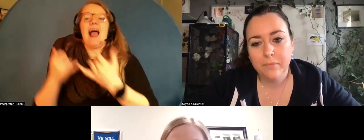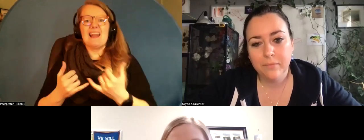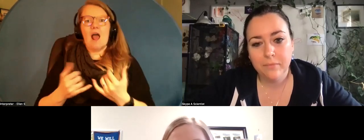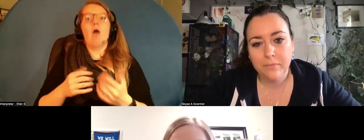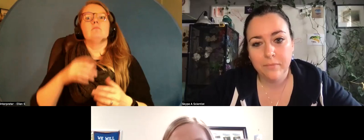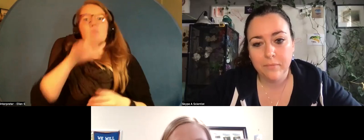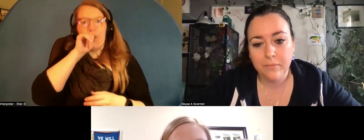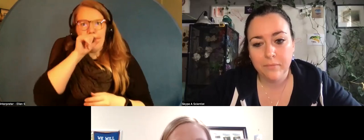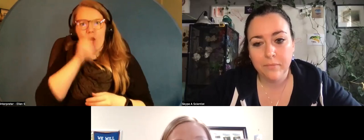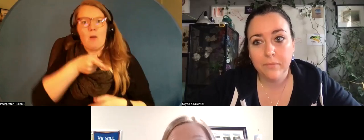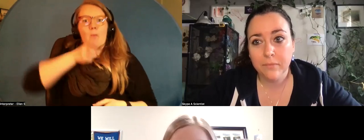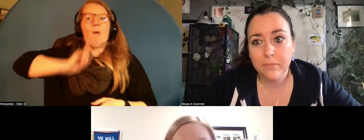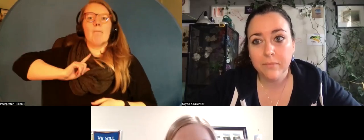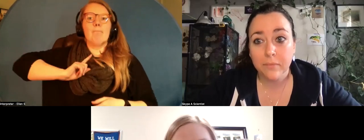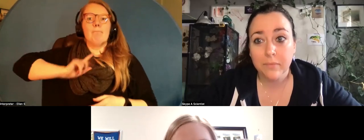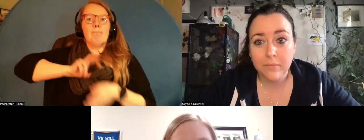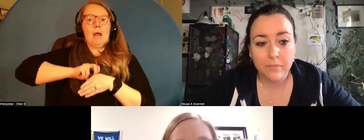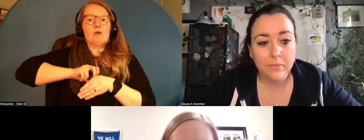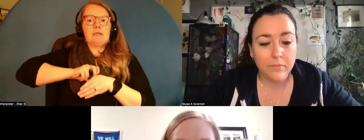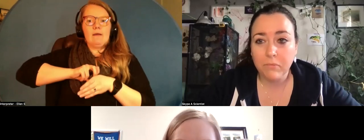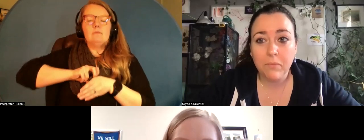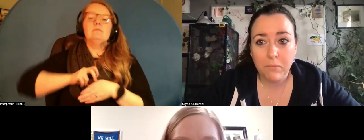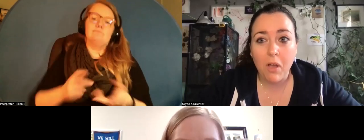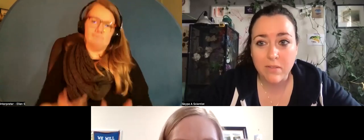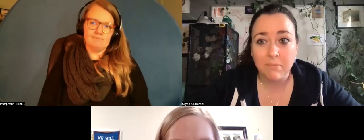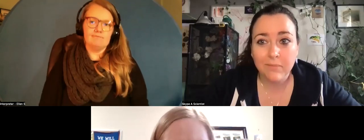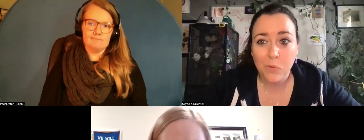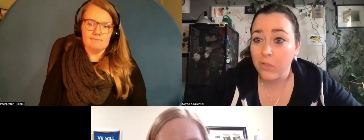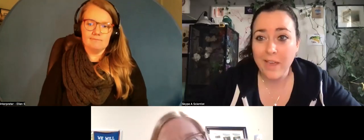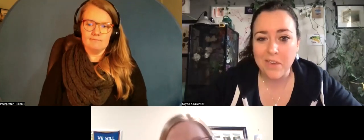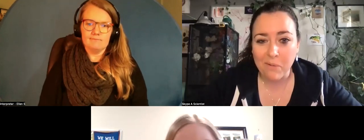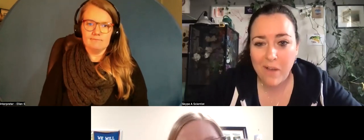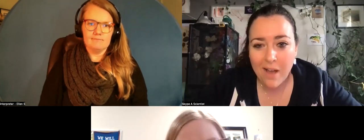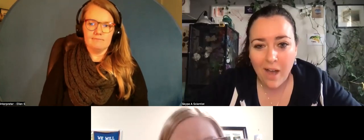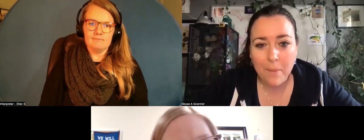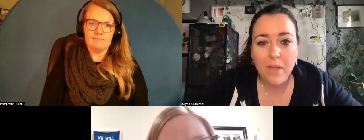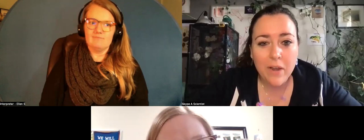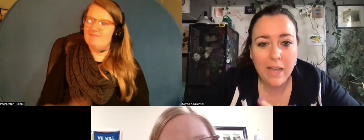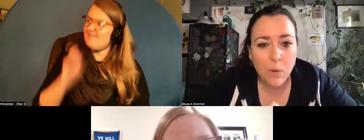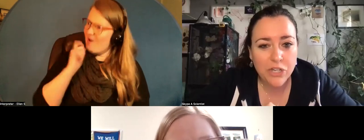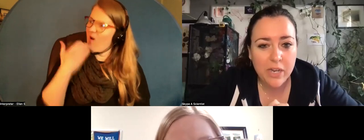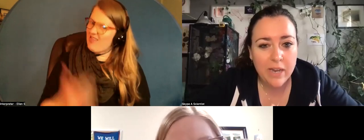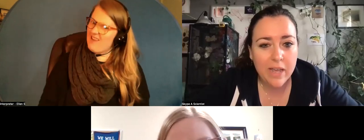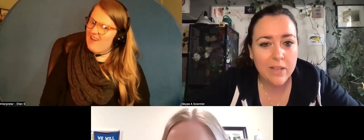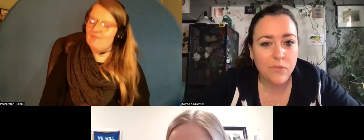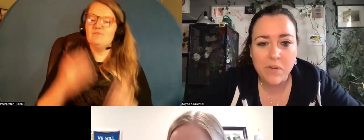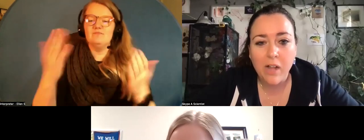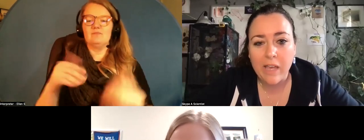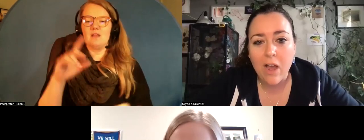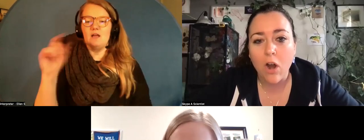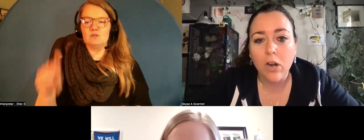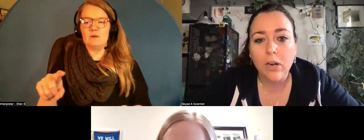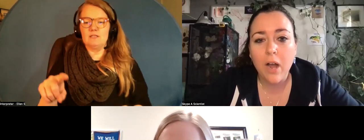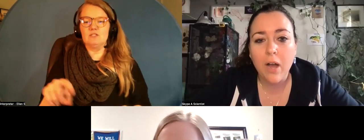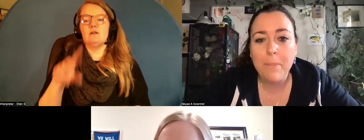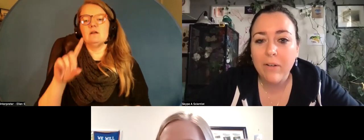transmitted through the food chain. So awesome. Cool. Thank you. Next question is from